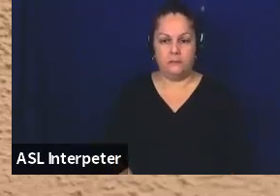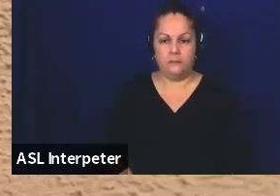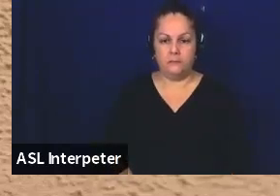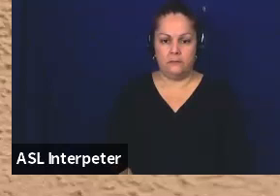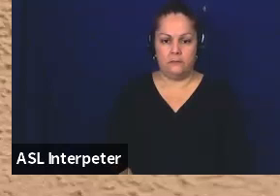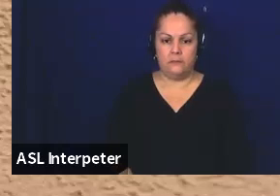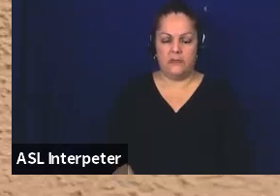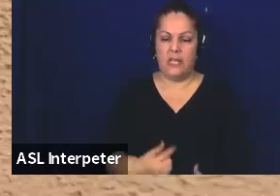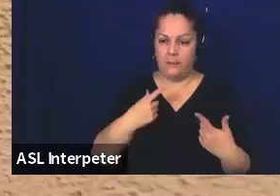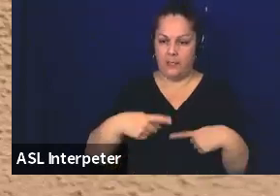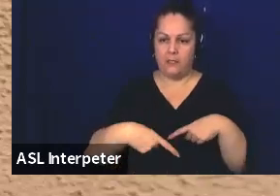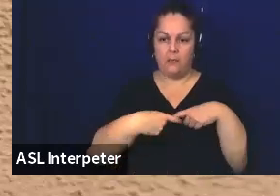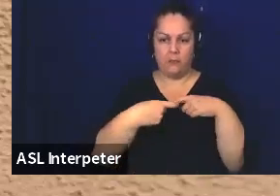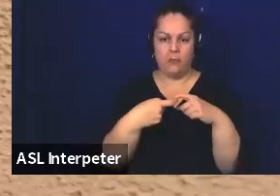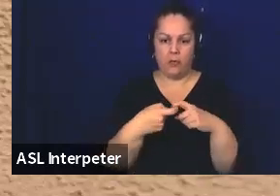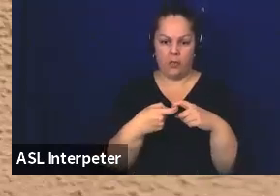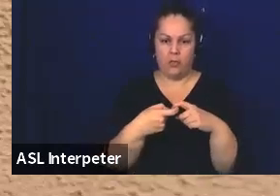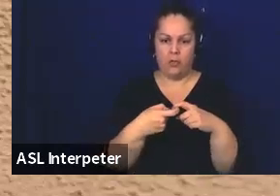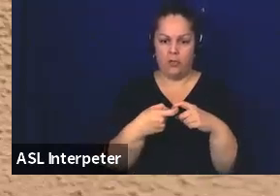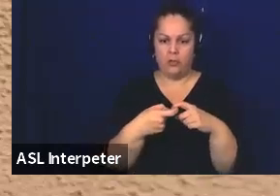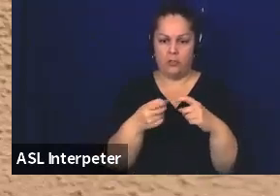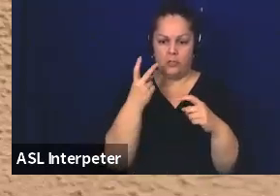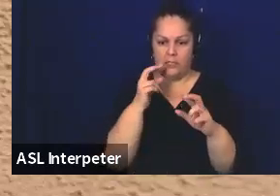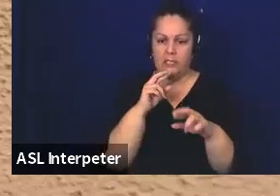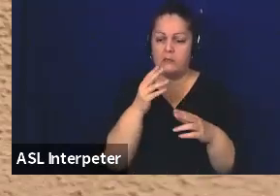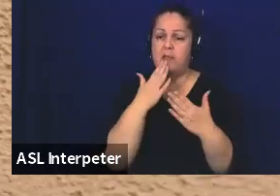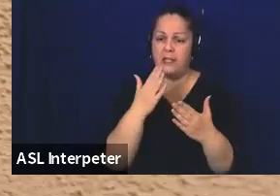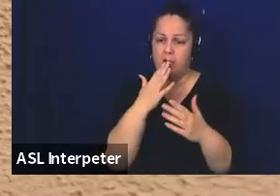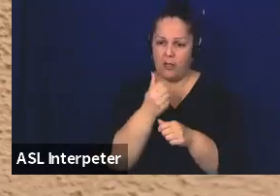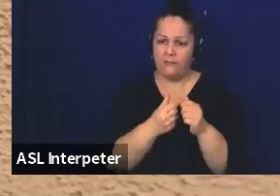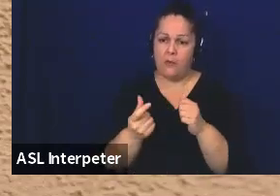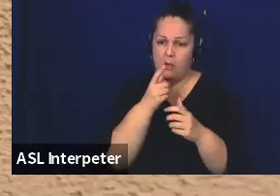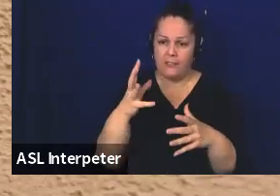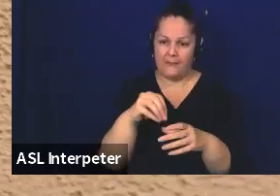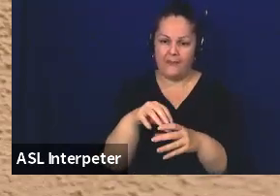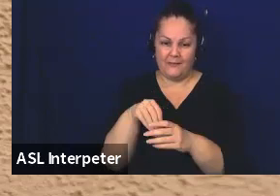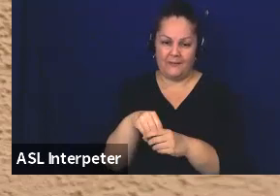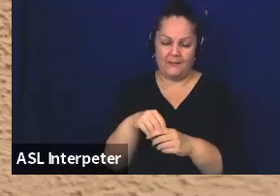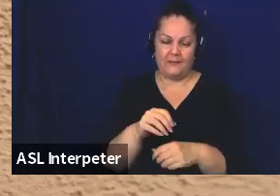I'm going to pause as these answers trickle in. Thank you, everyone who's participating.